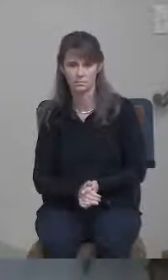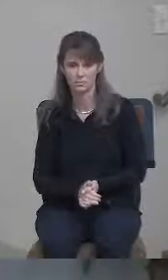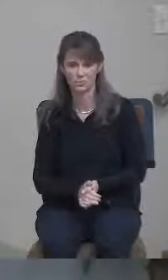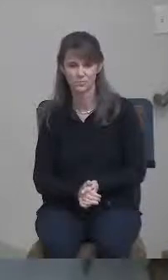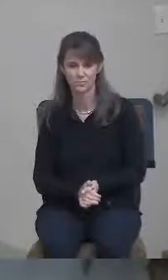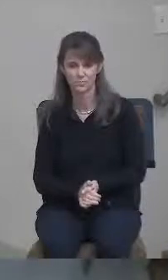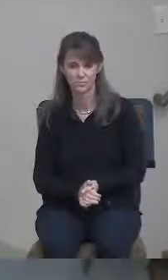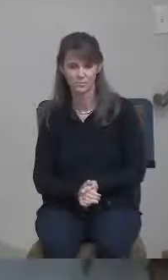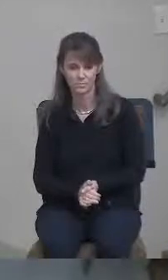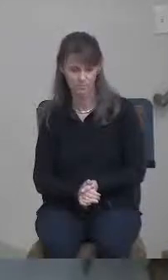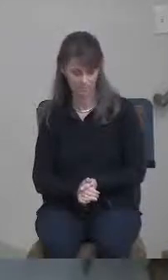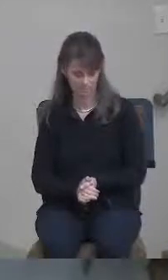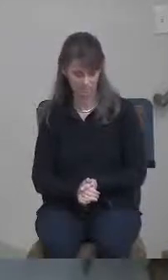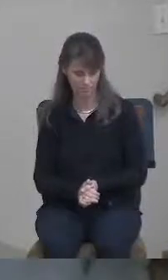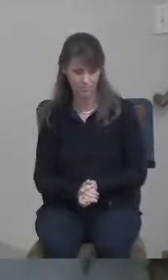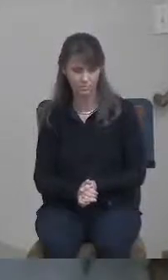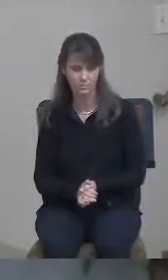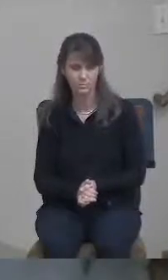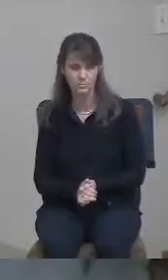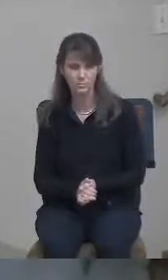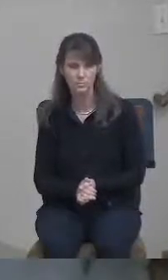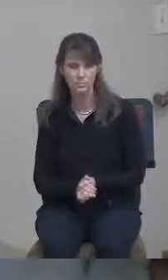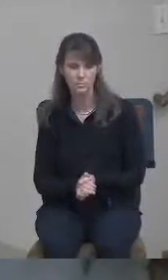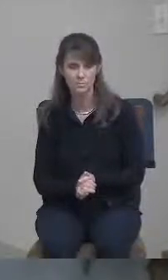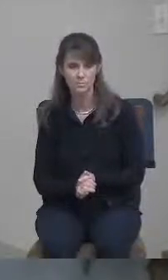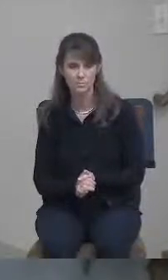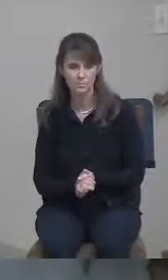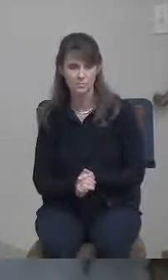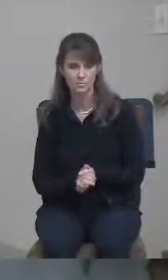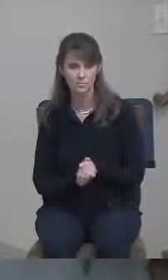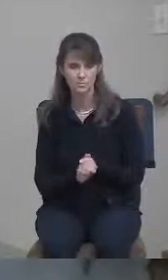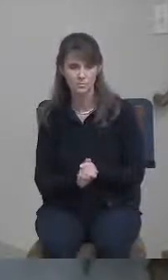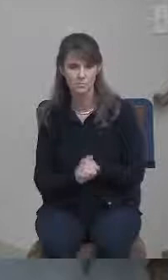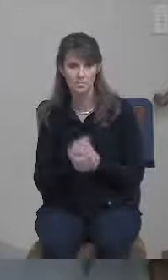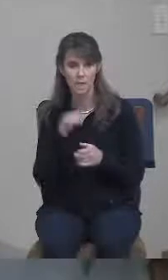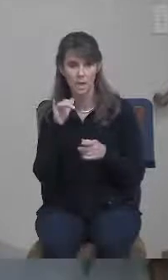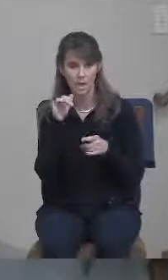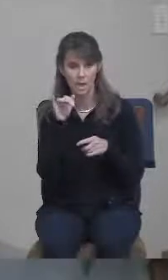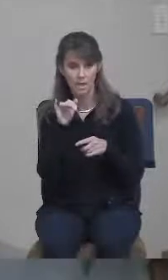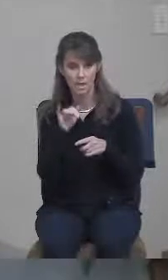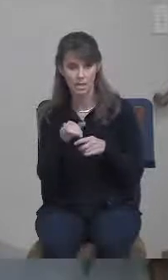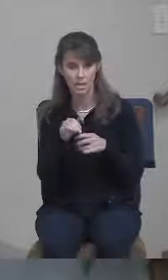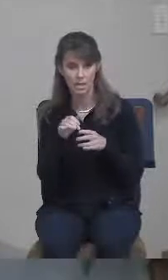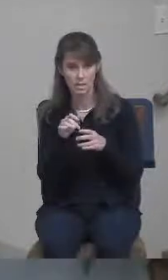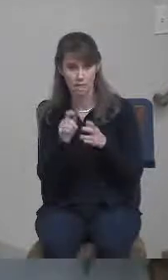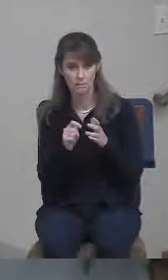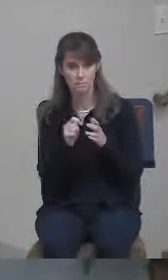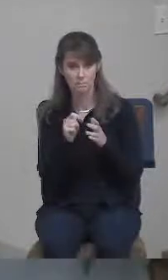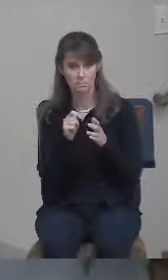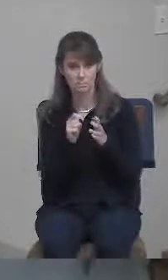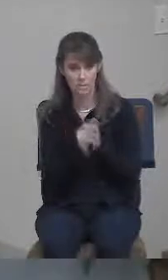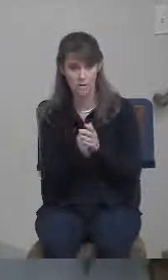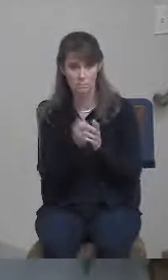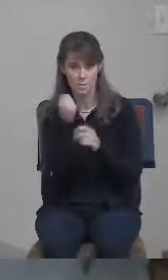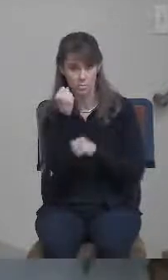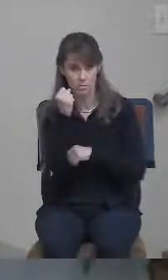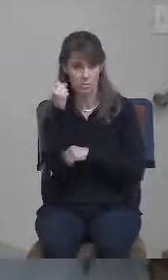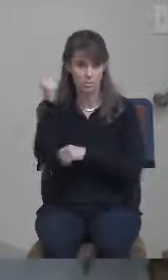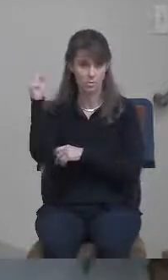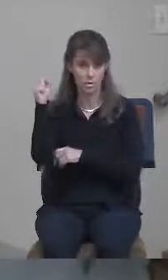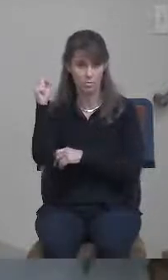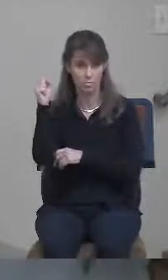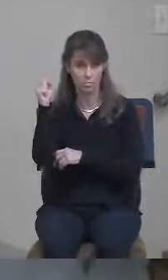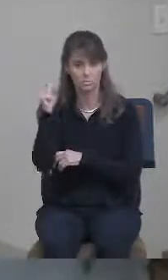far overshadowed the religious, yet the revolt of the American colonies against the tyranny of King